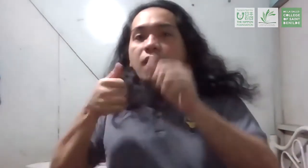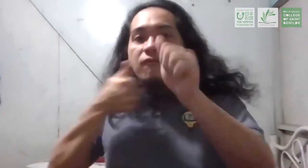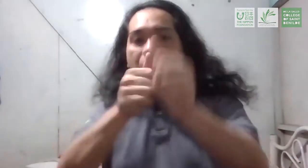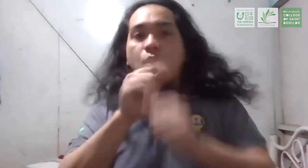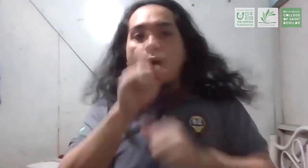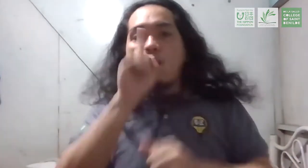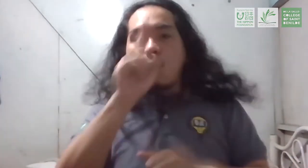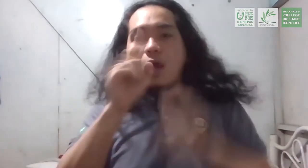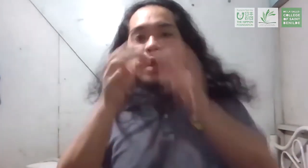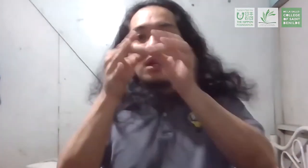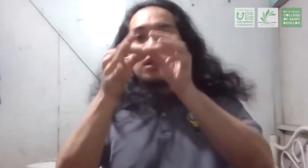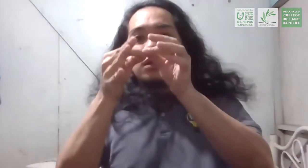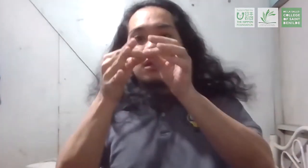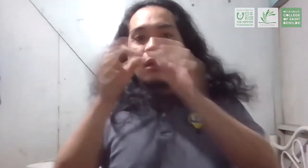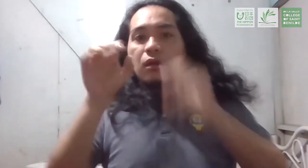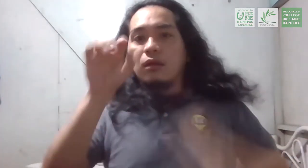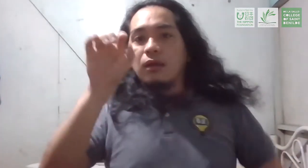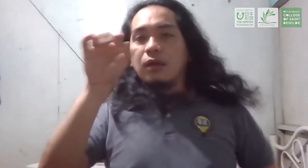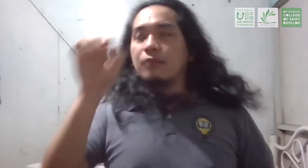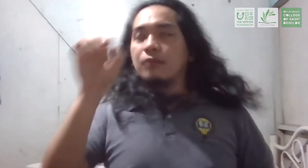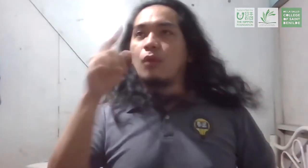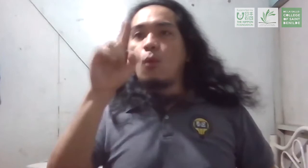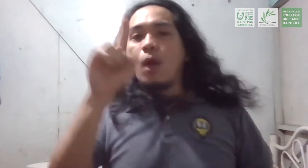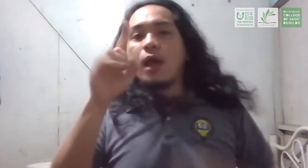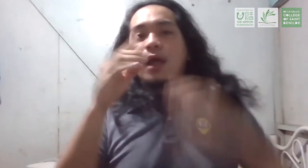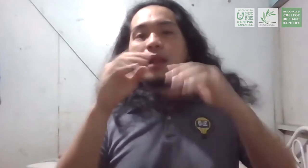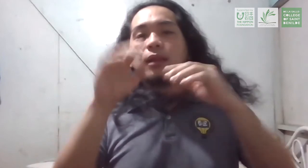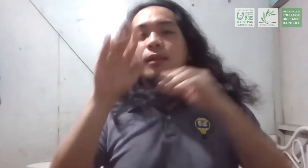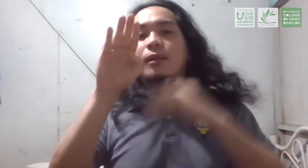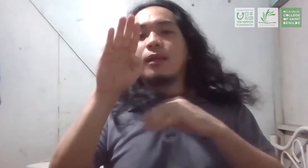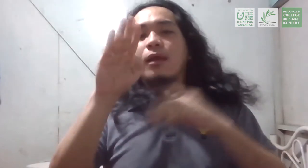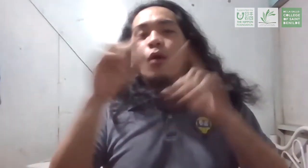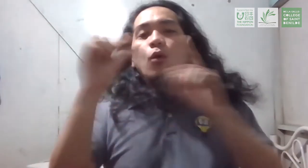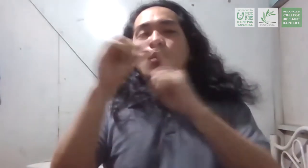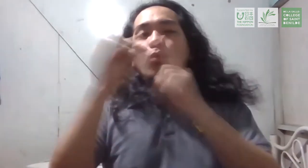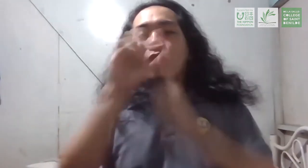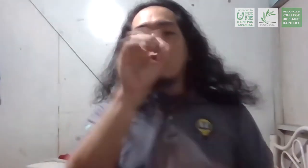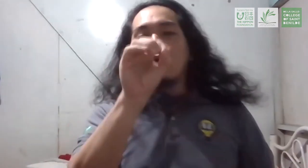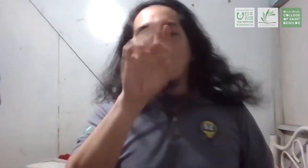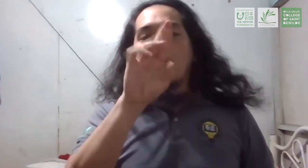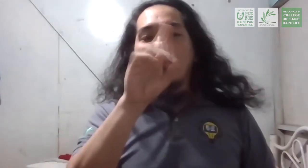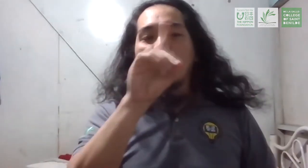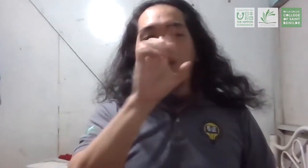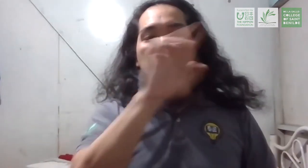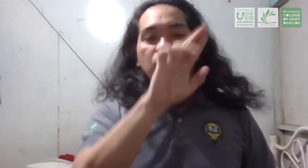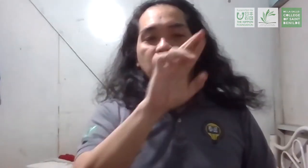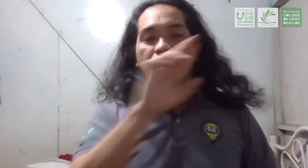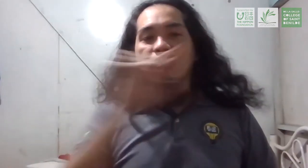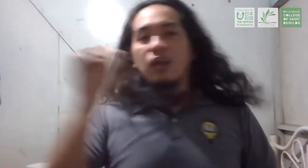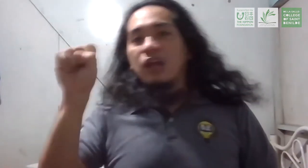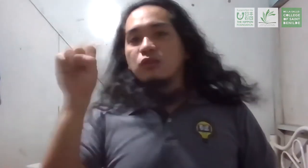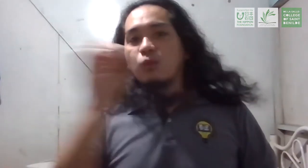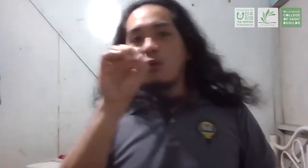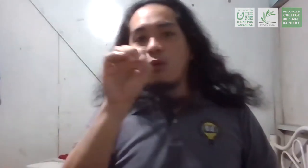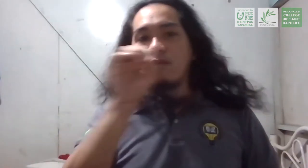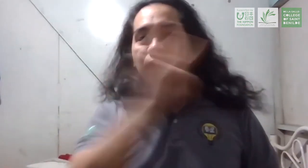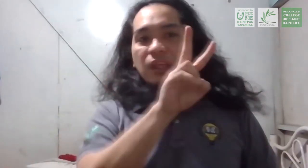it depends on the sentence. We can't always follow one structural order.